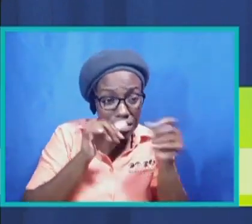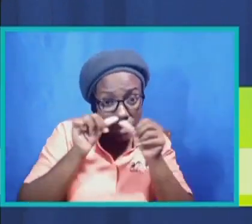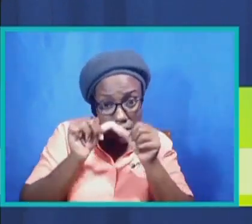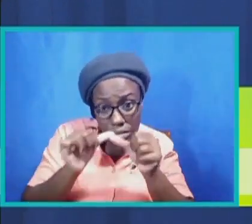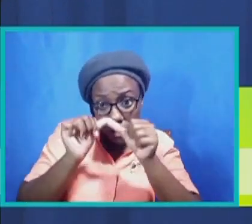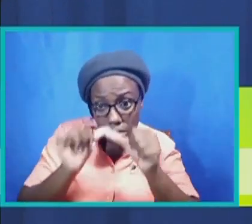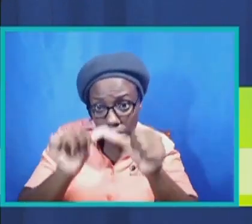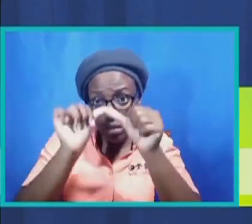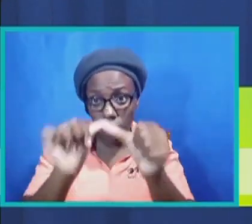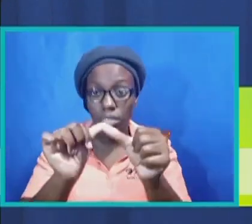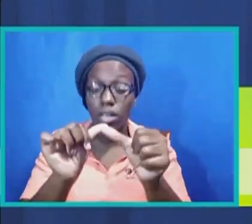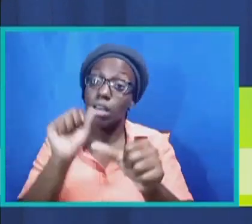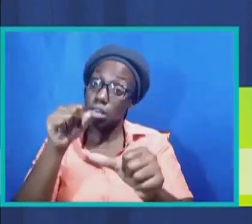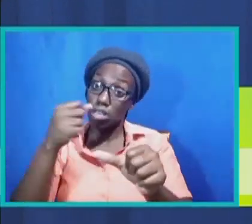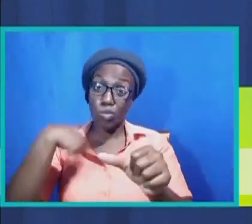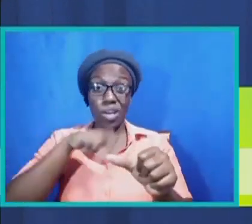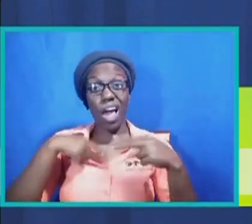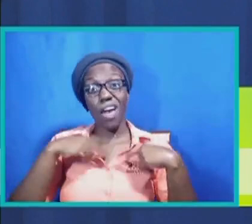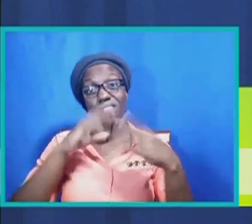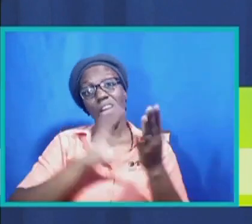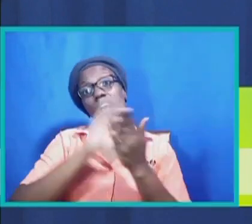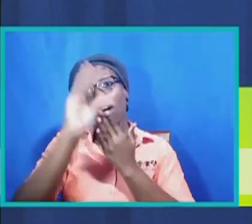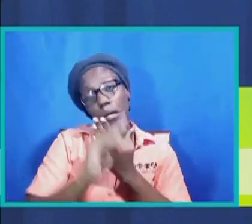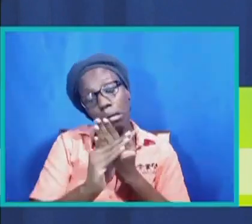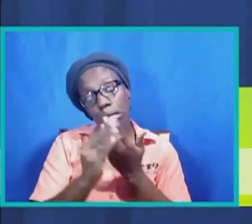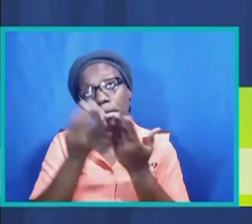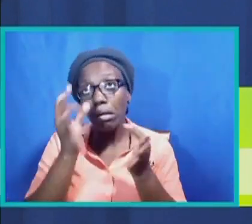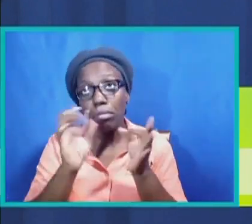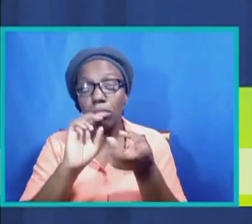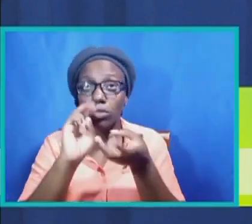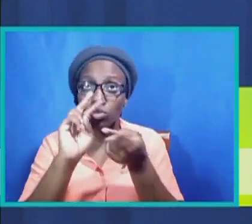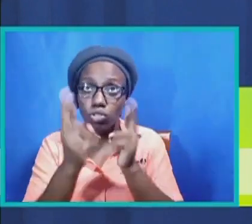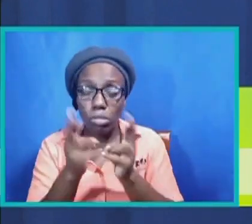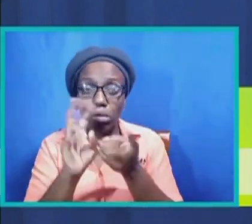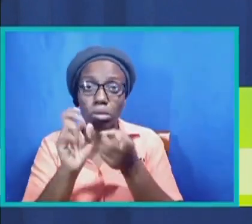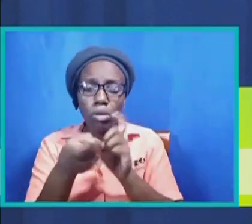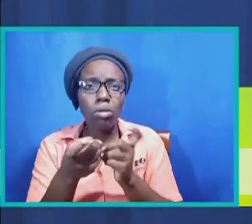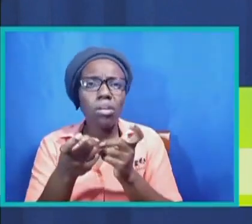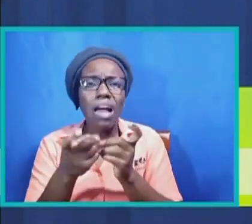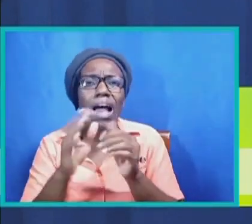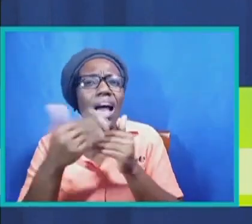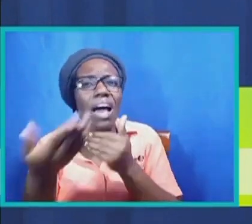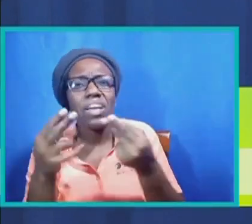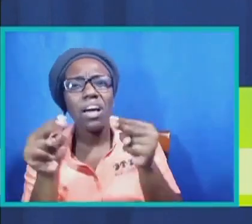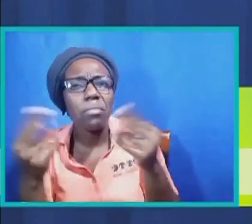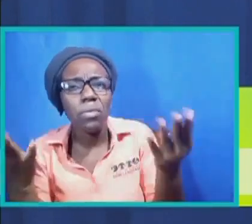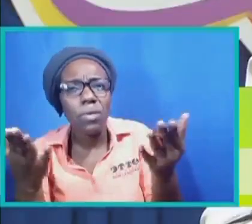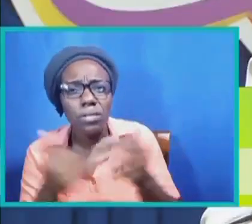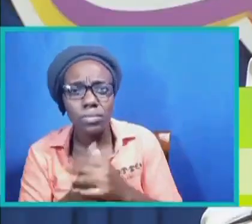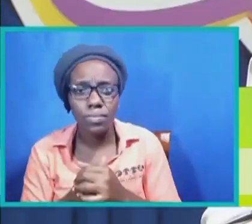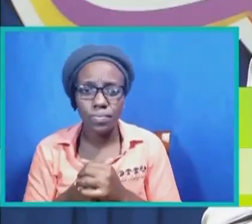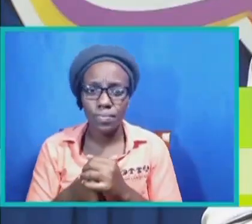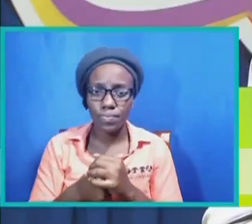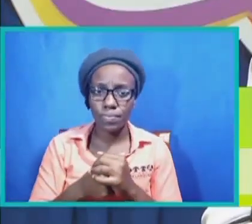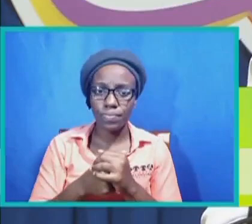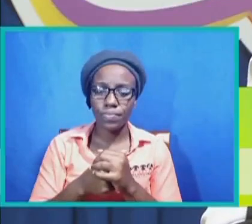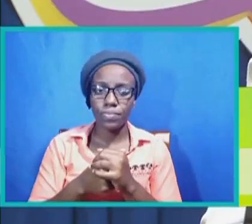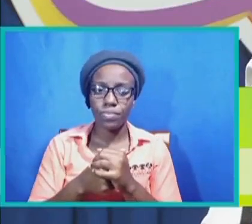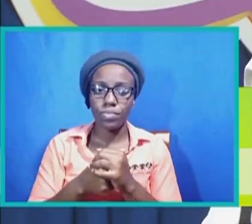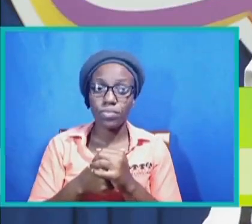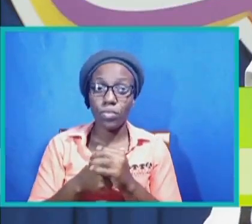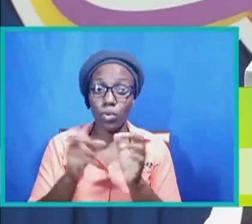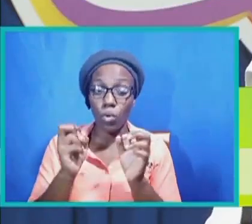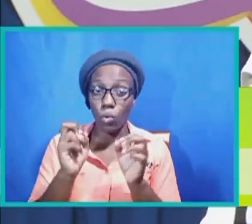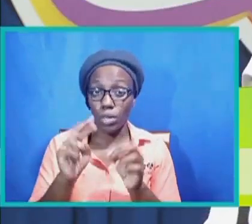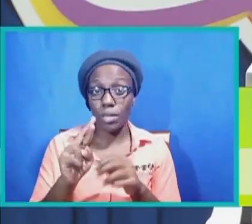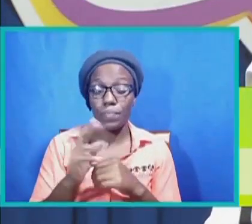curriculum, and okay, the curriculum is changed. What happens next? Right. So in the tertiary sector, we have program advisory committees